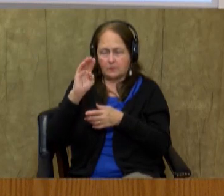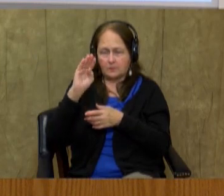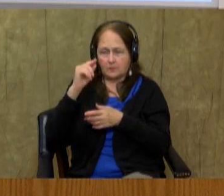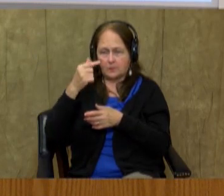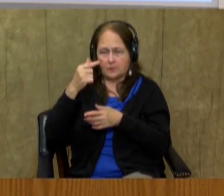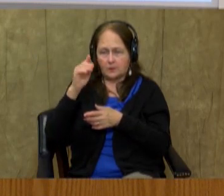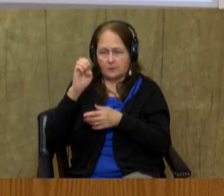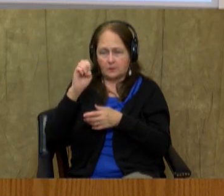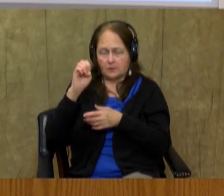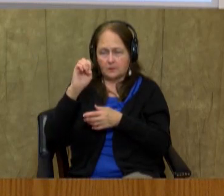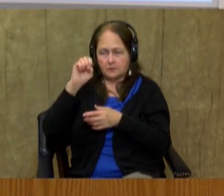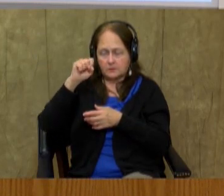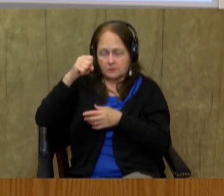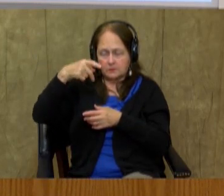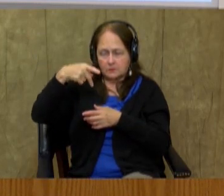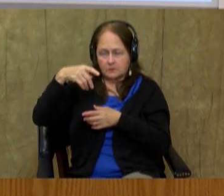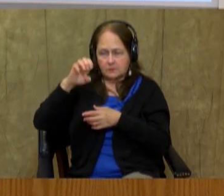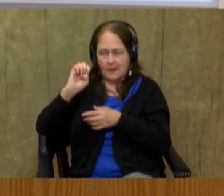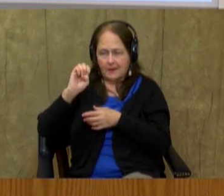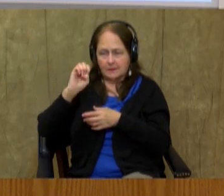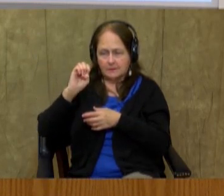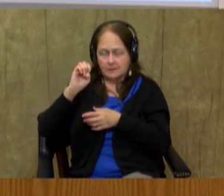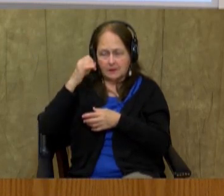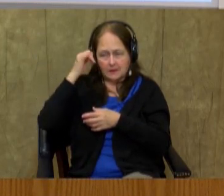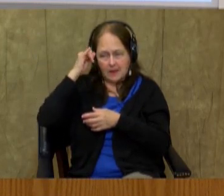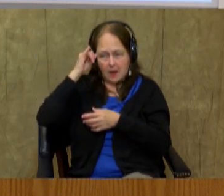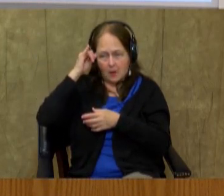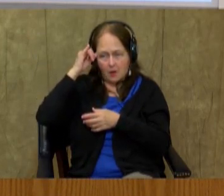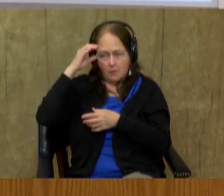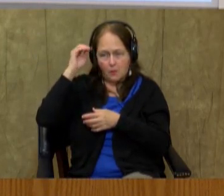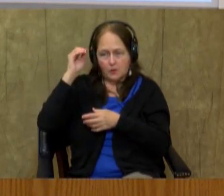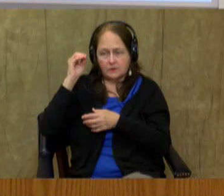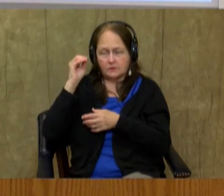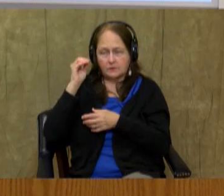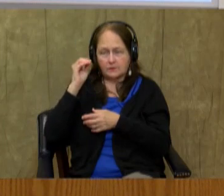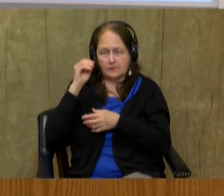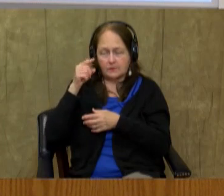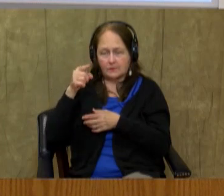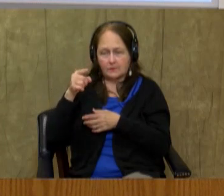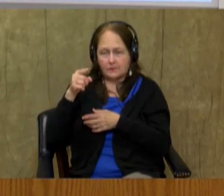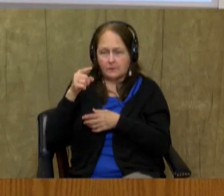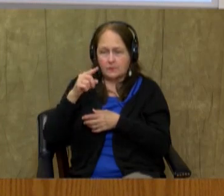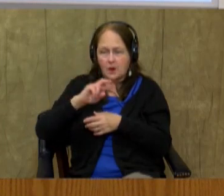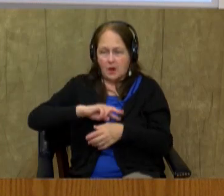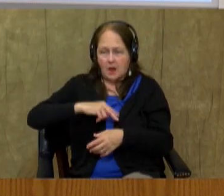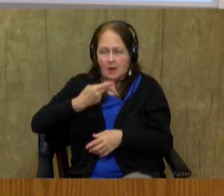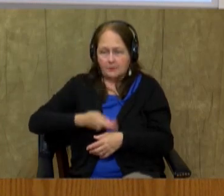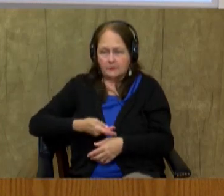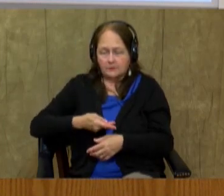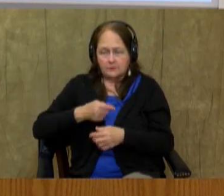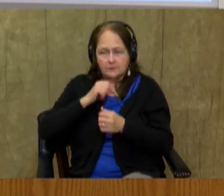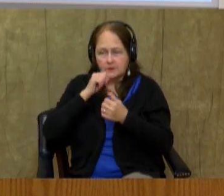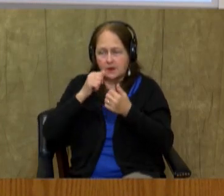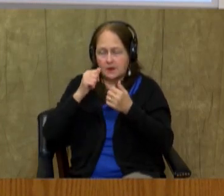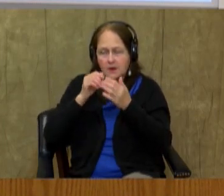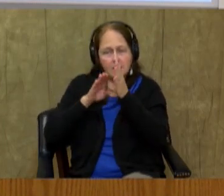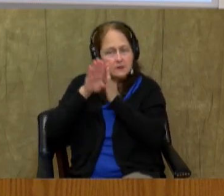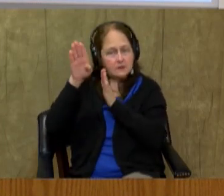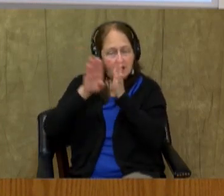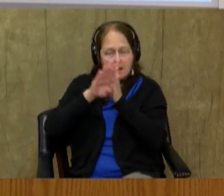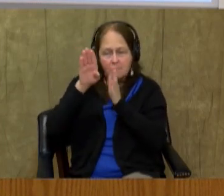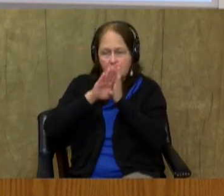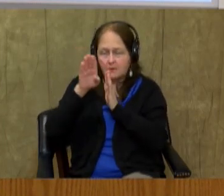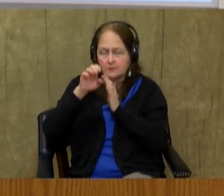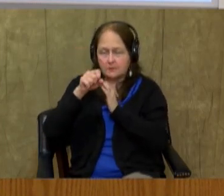author of Space Cowboys, which is another great book, that these guys were pretty upset here because they had not developed the